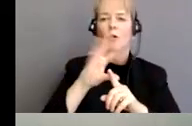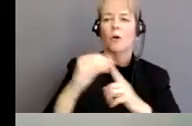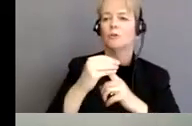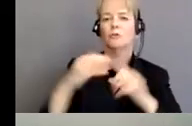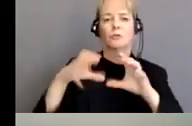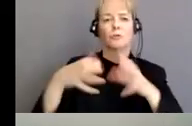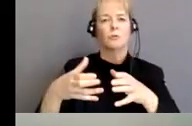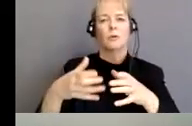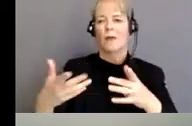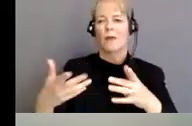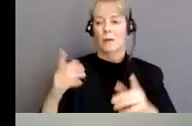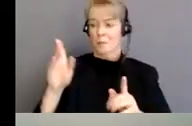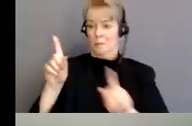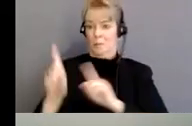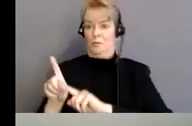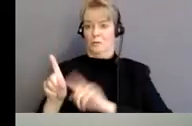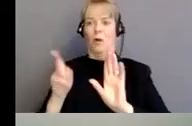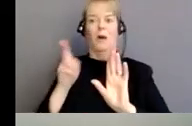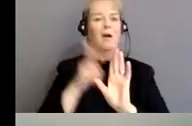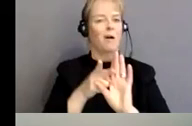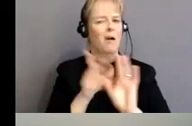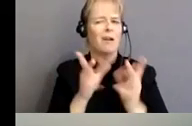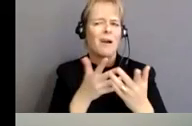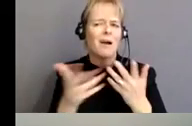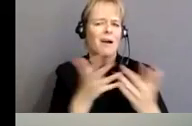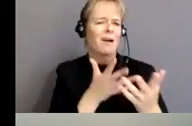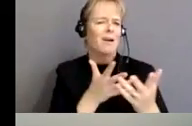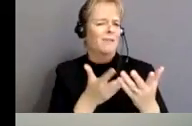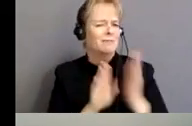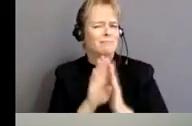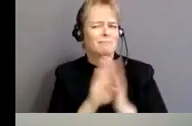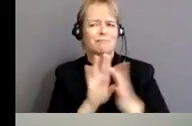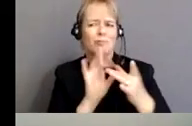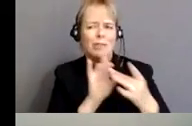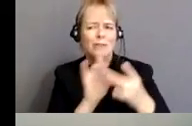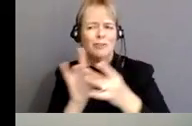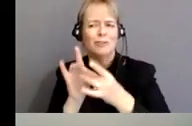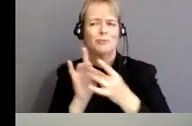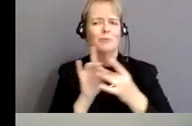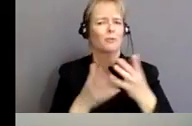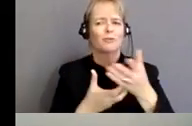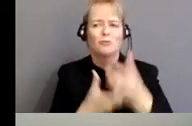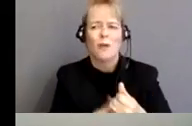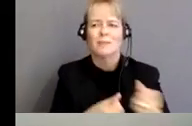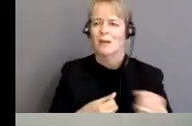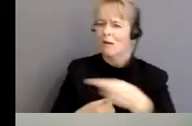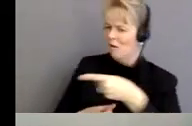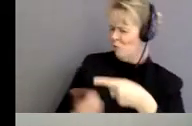ingratiate themselves in the group. They get to know people, they build trust, they build relationships, and then they start